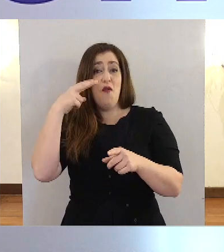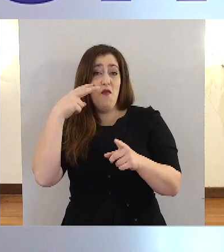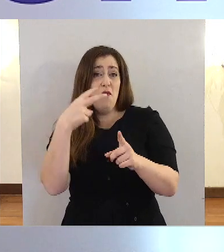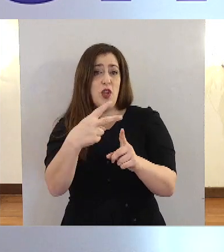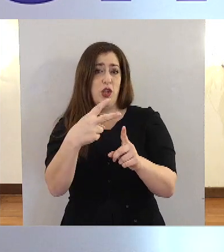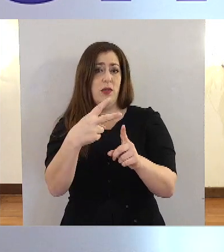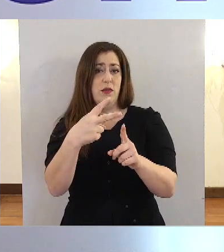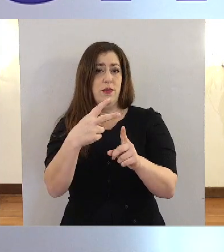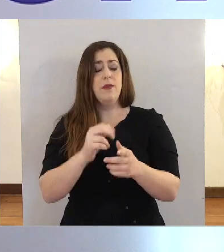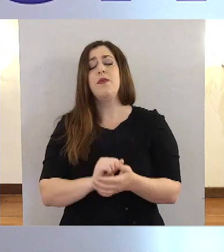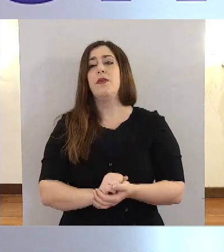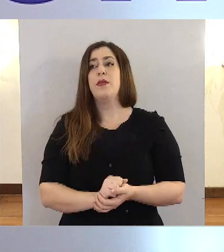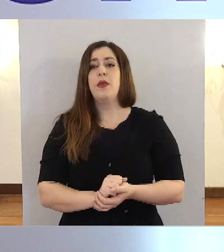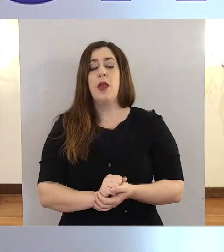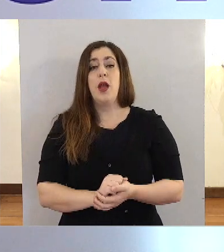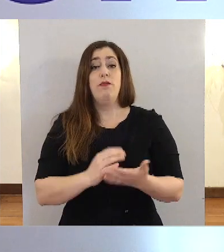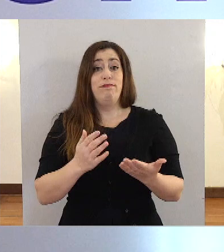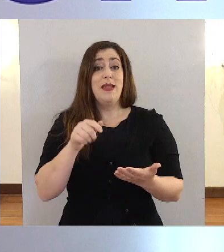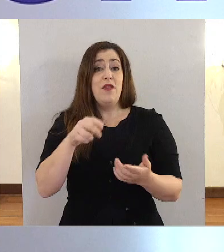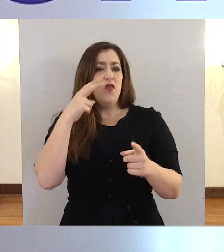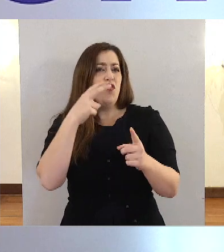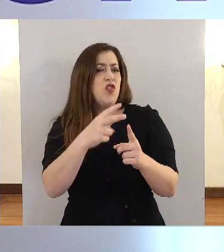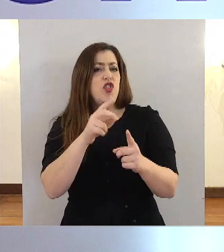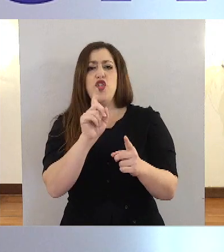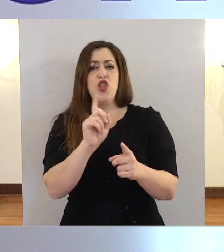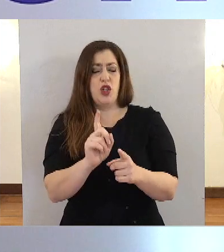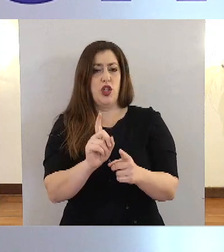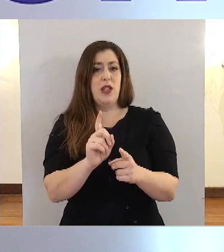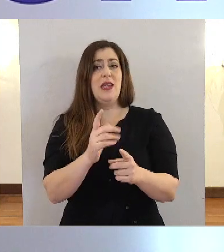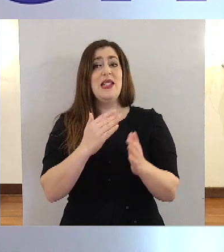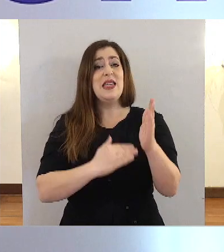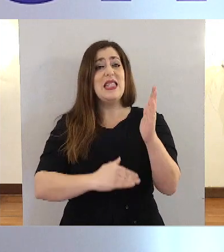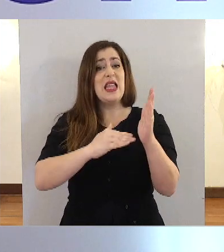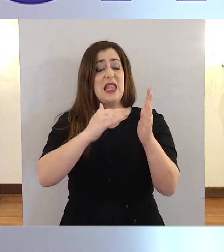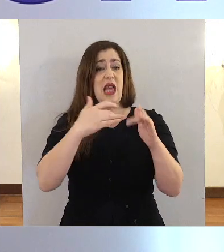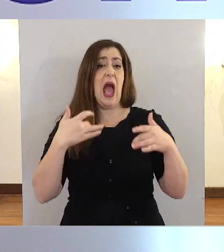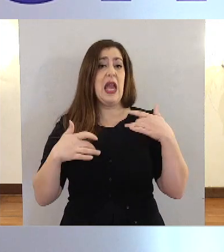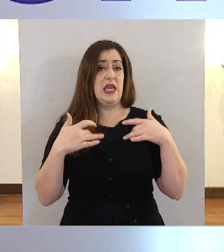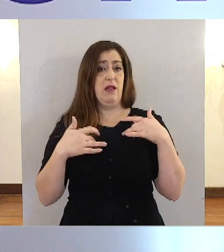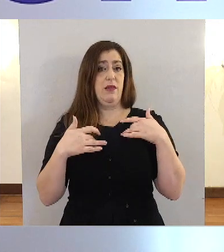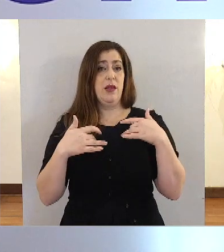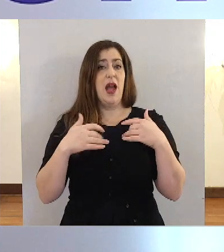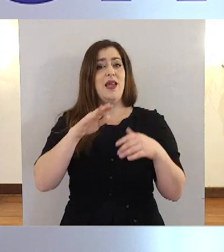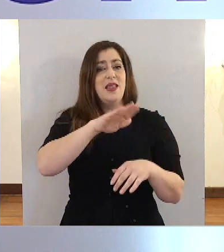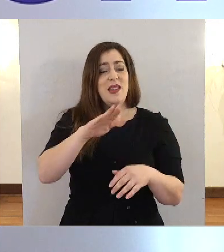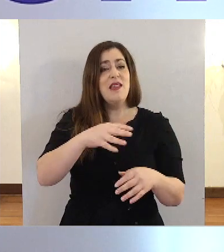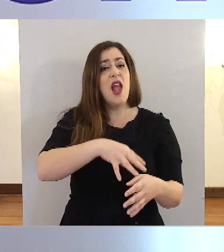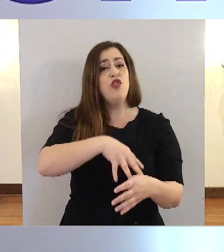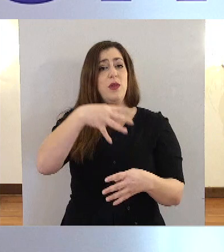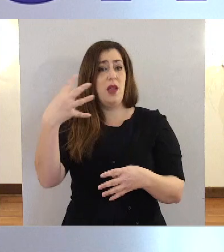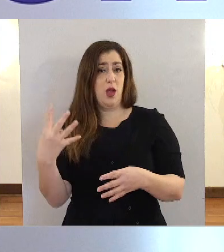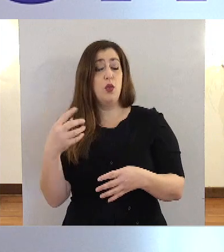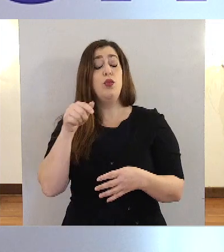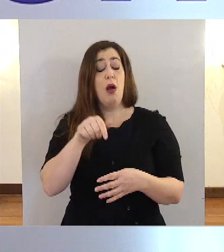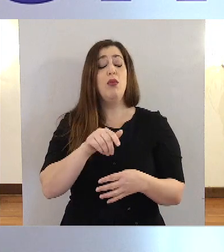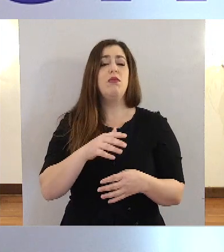raising standards of healthcare services provision for LGBTIQ people. The focus of this project was determined